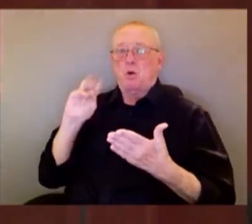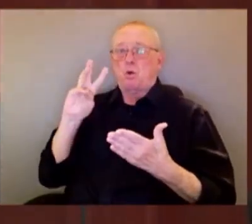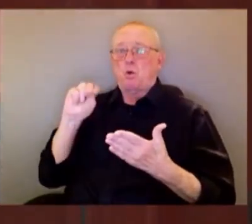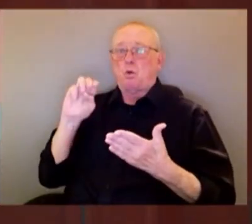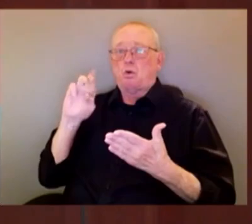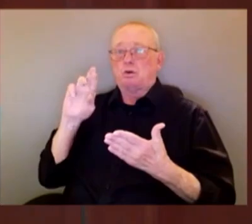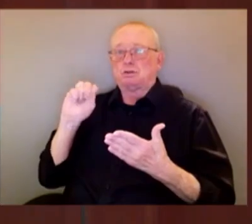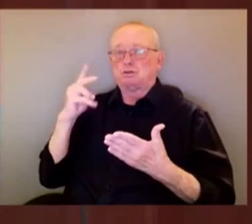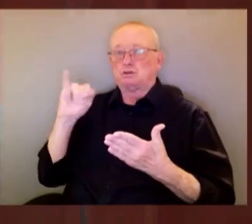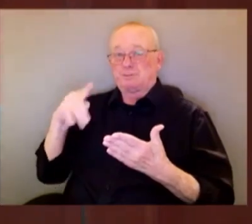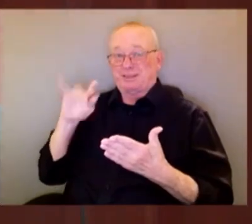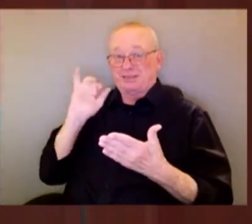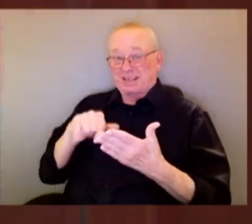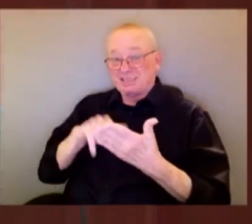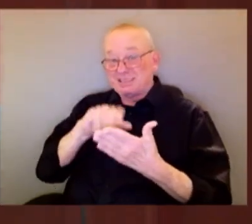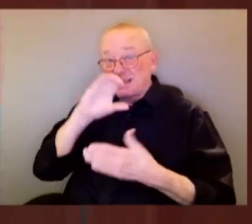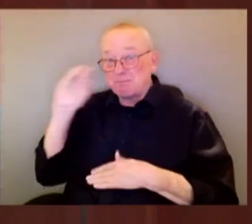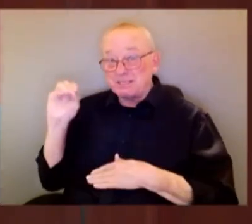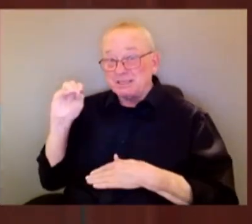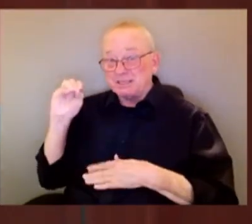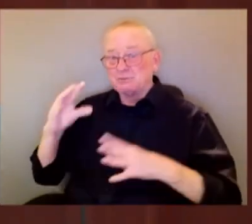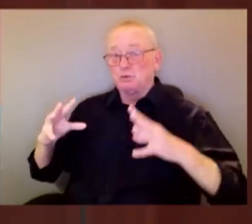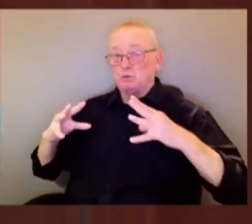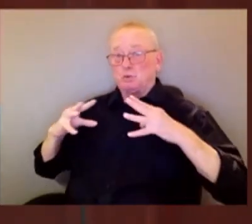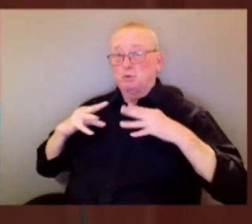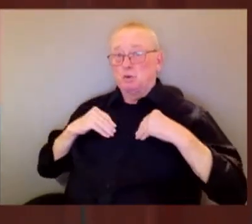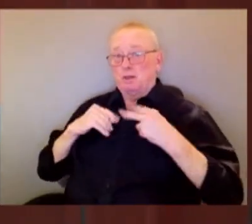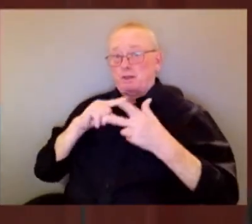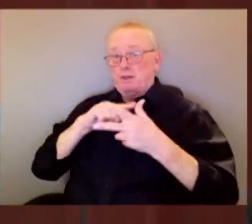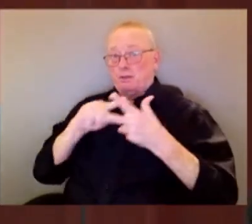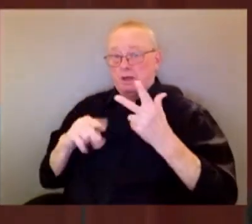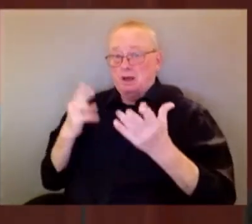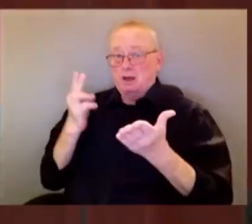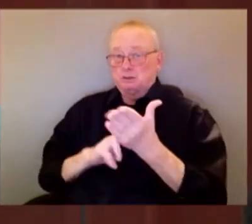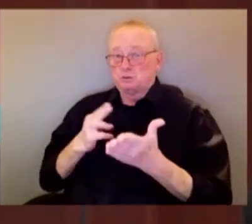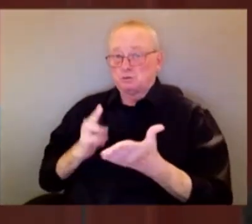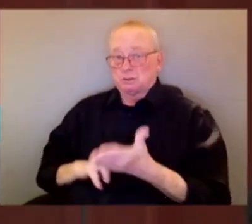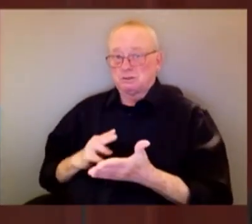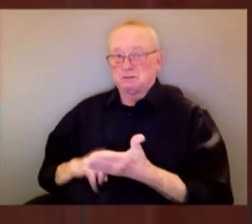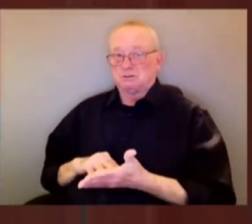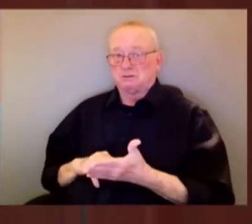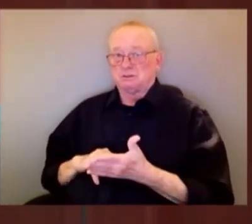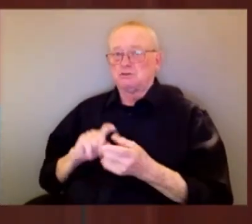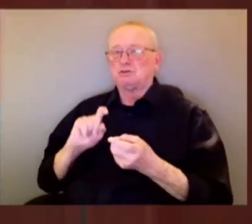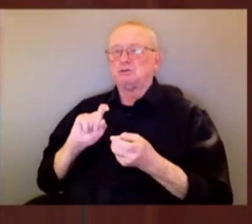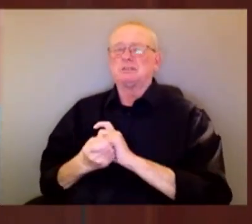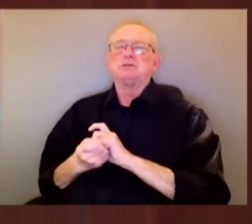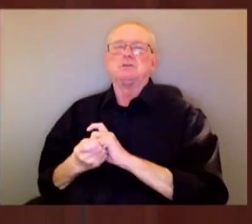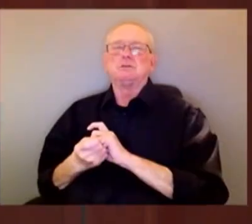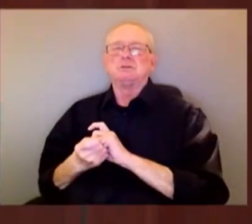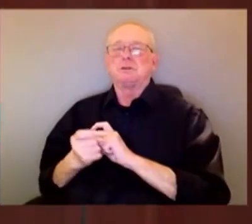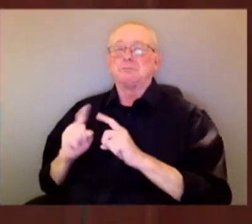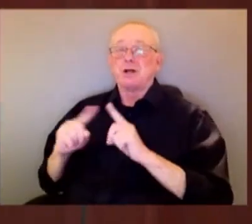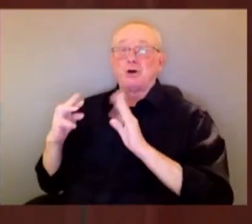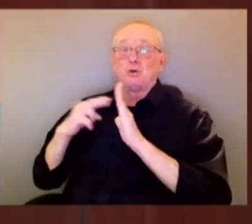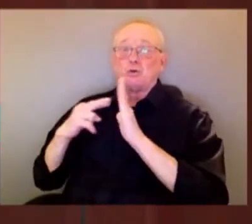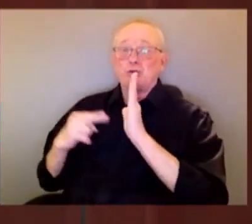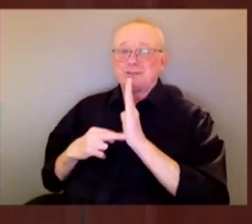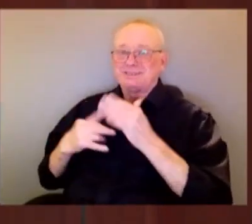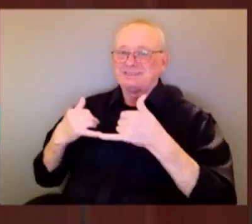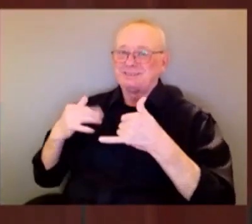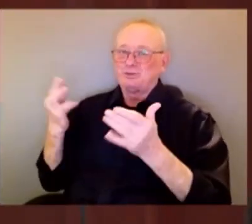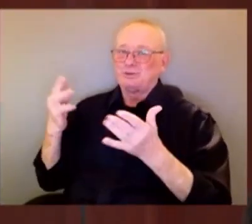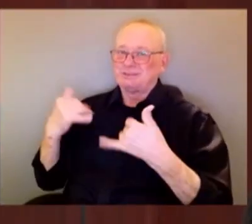3 contracts changed, but the records remain. Will the current Minister of Addictions and Mental Health